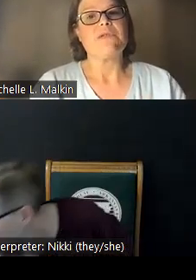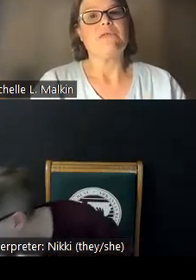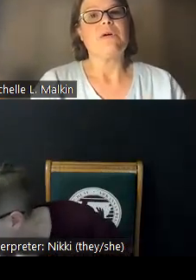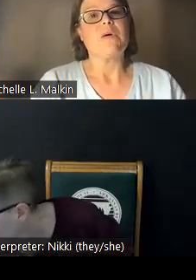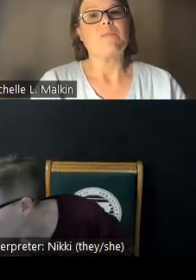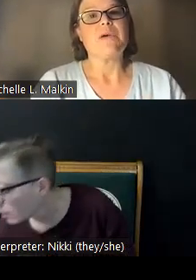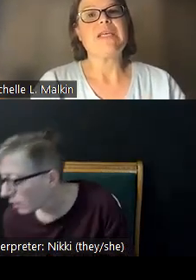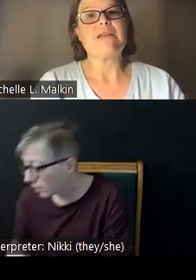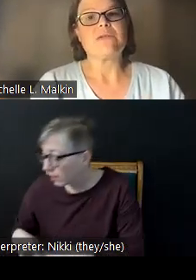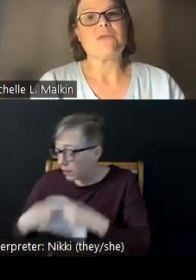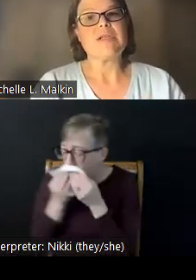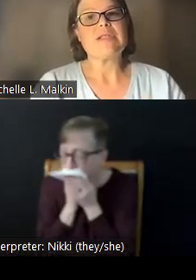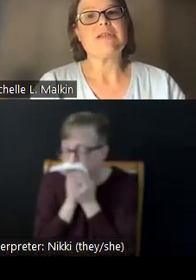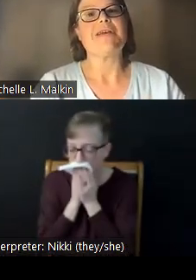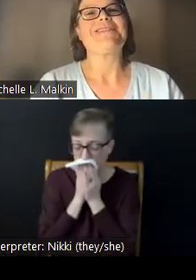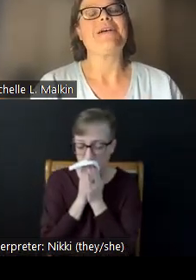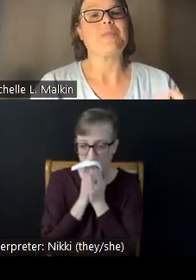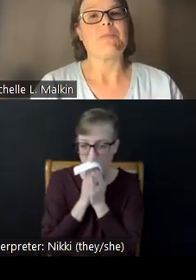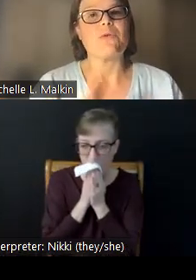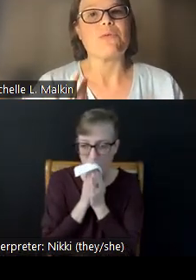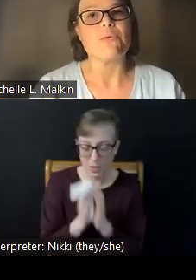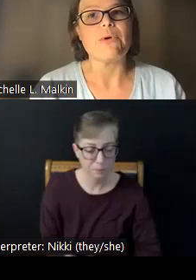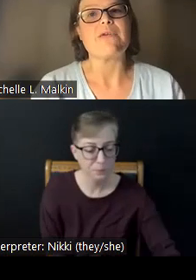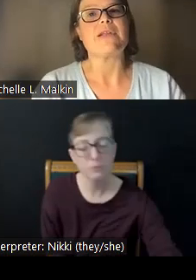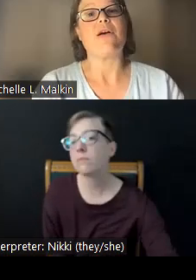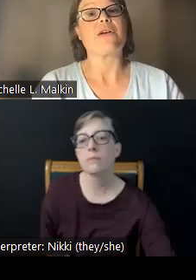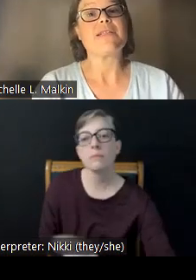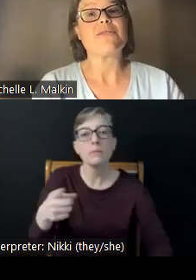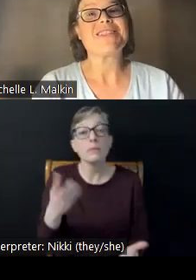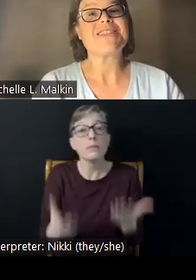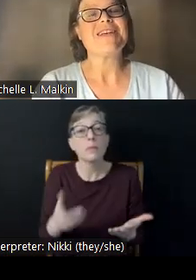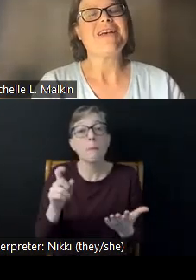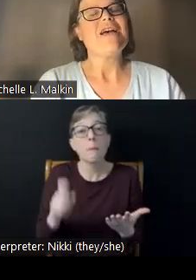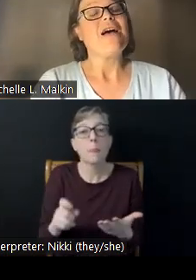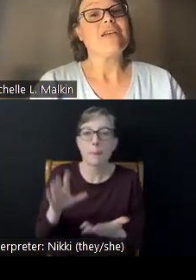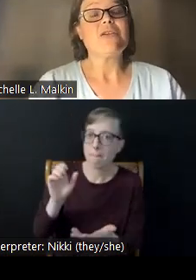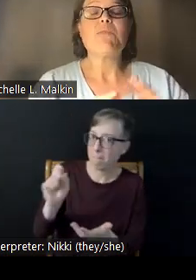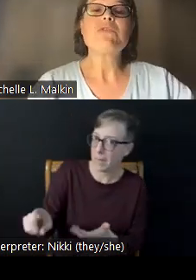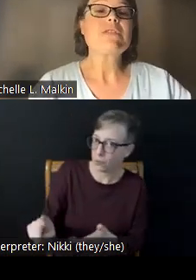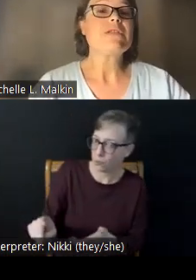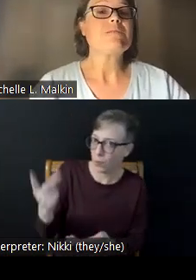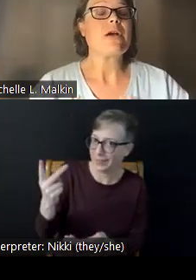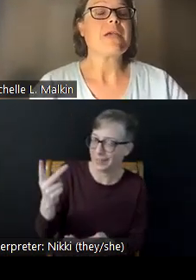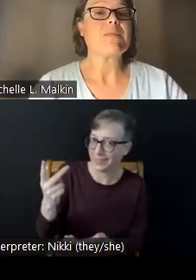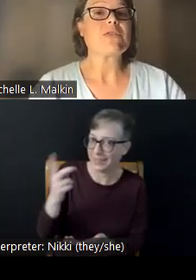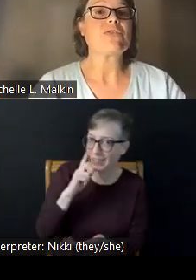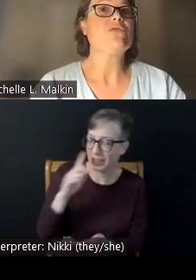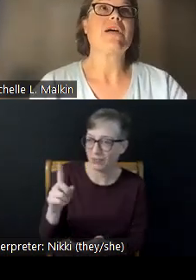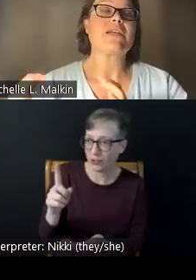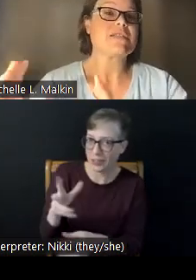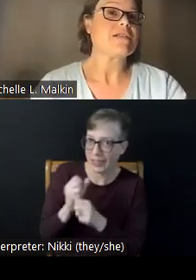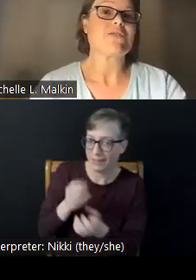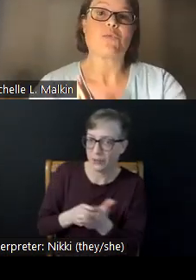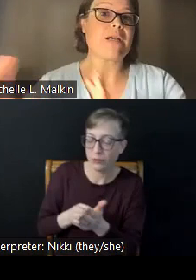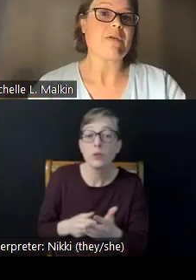have to obtain their trust and help them go through all their consequences. I'll tell you, most problem gamblers do